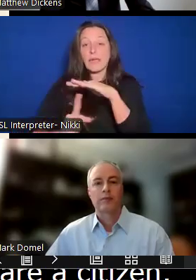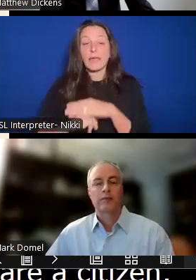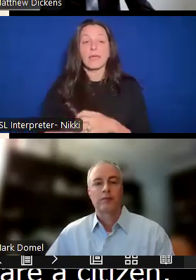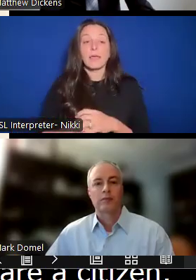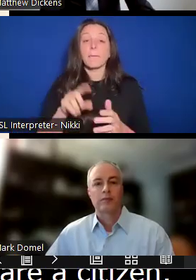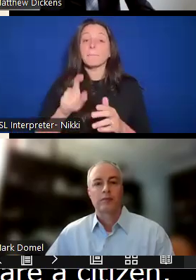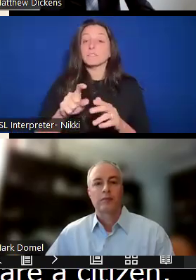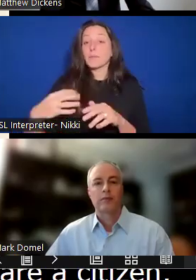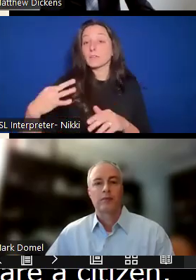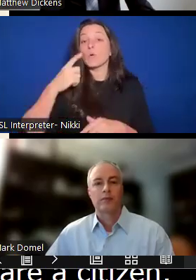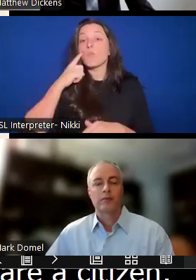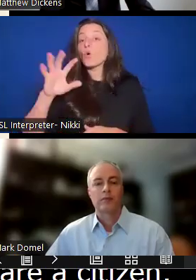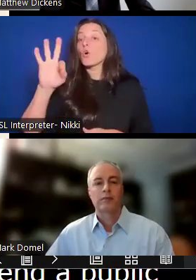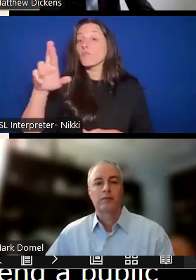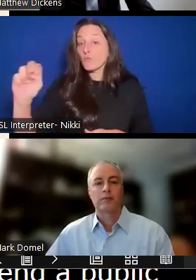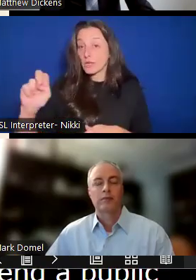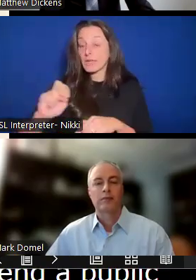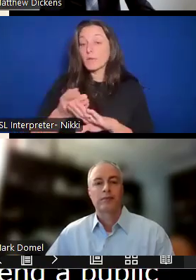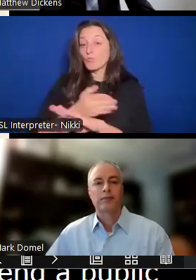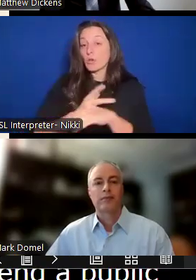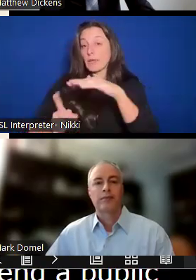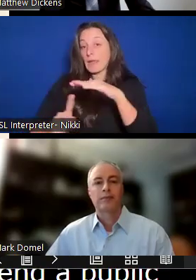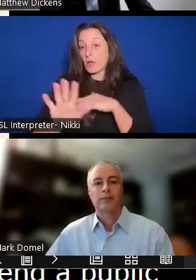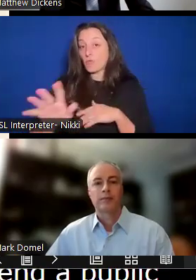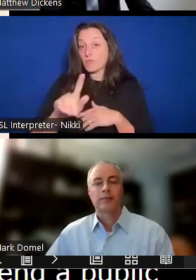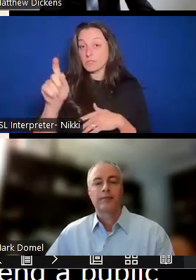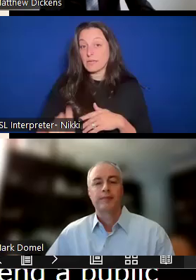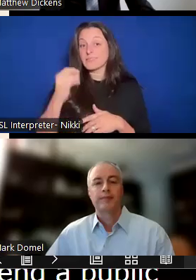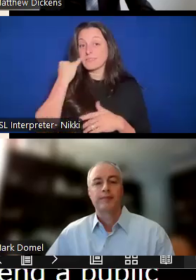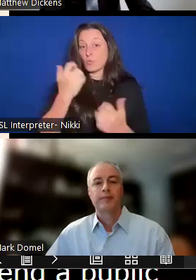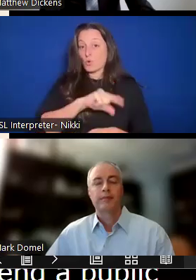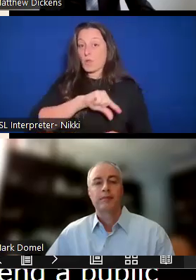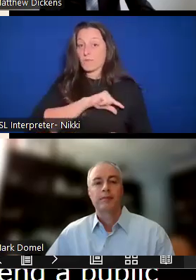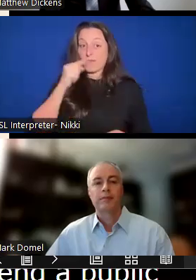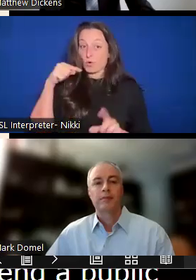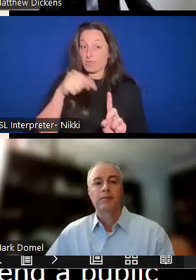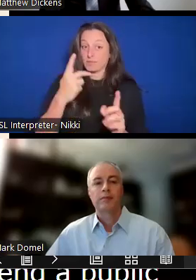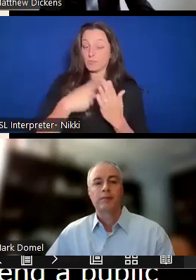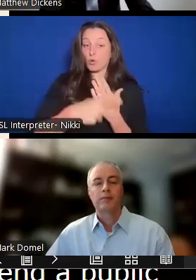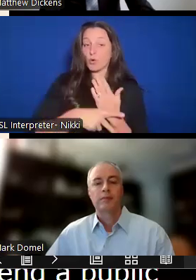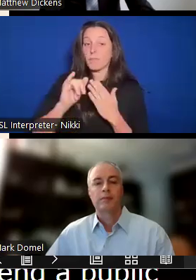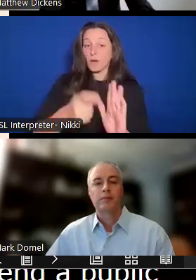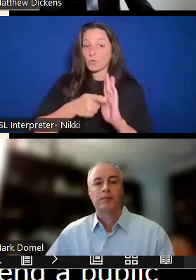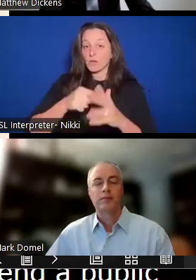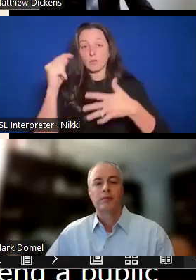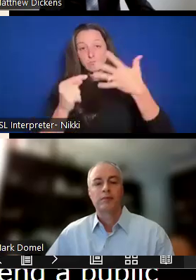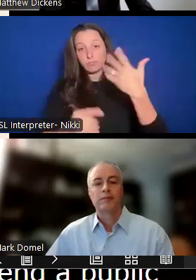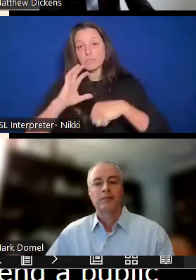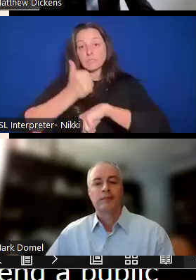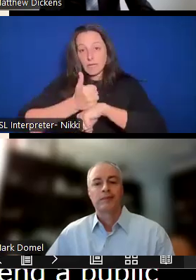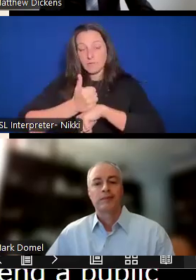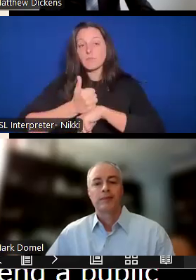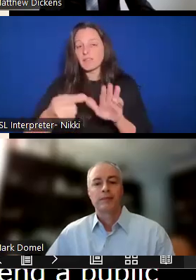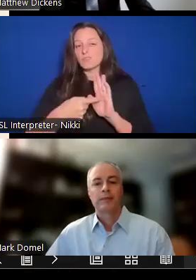free pre-K in the state to qualify for pre-K. Those criteria are set in statute, and they are shown